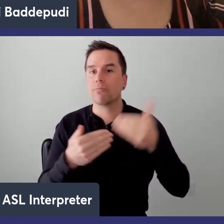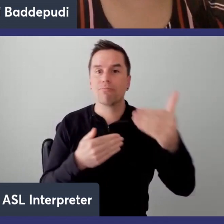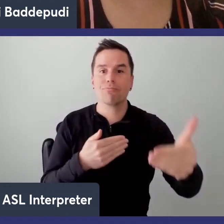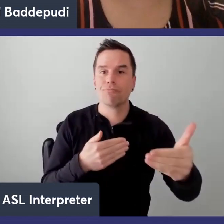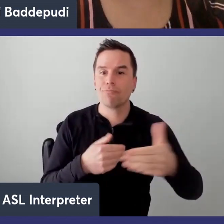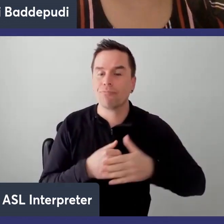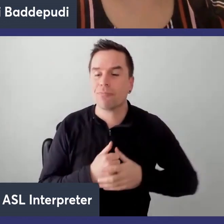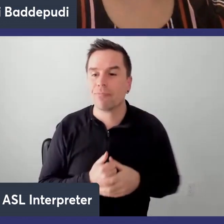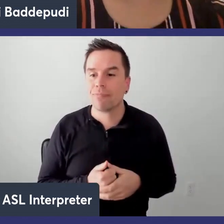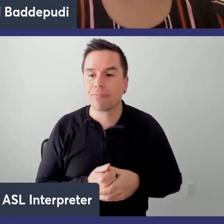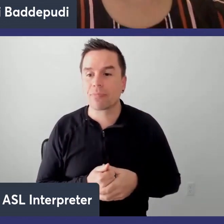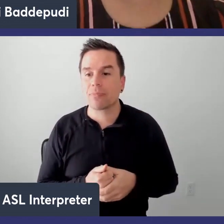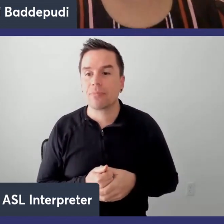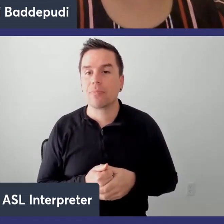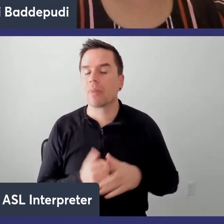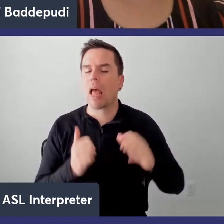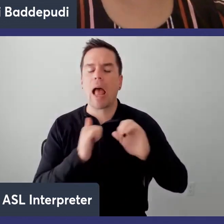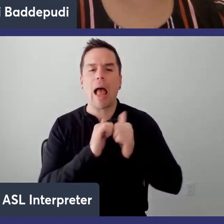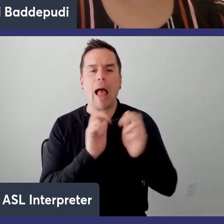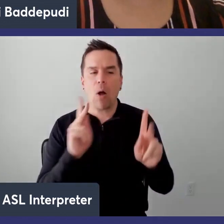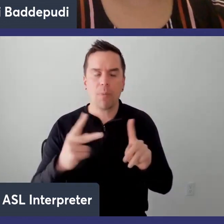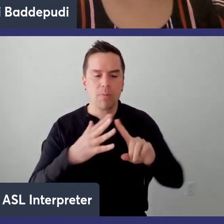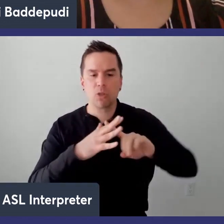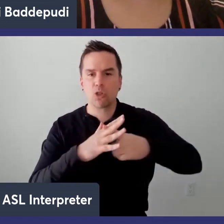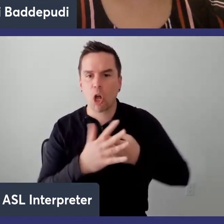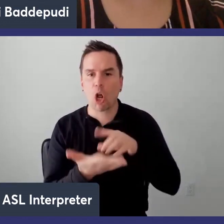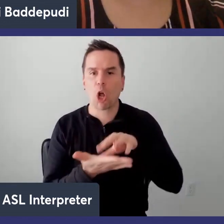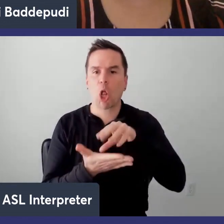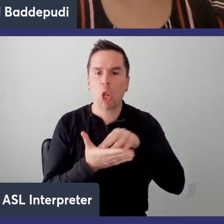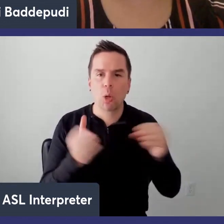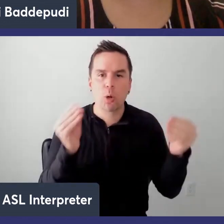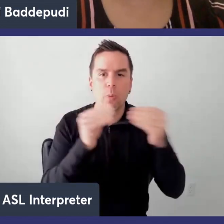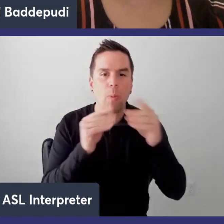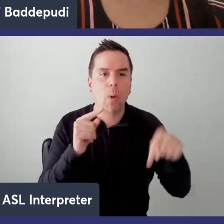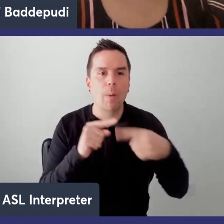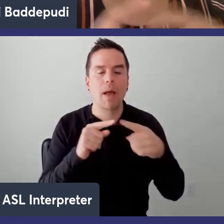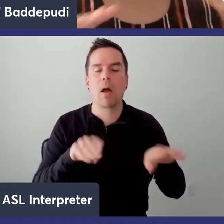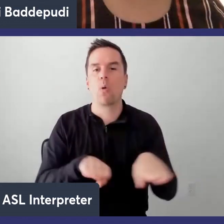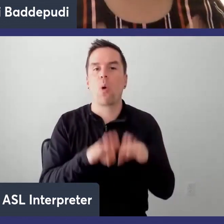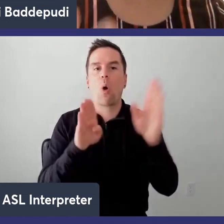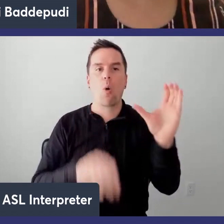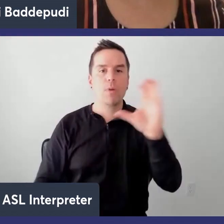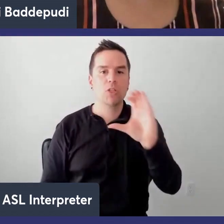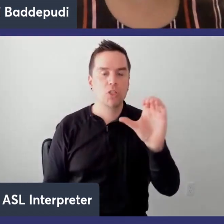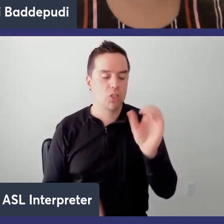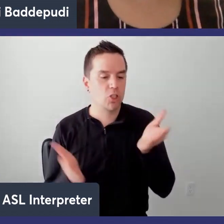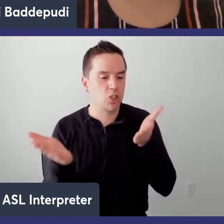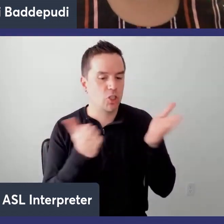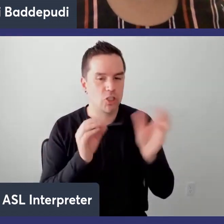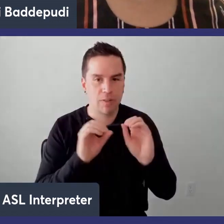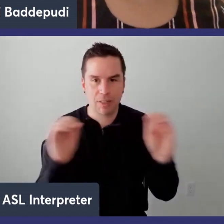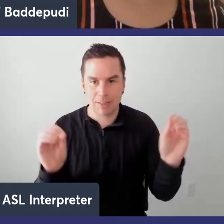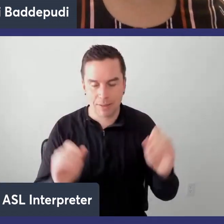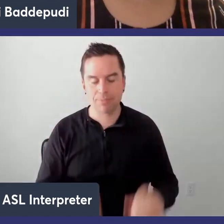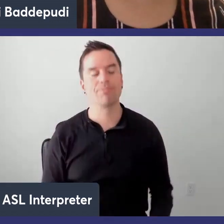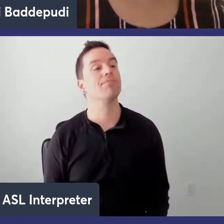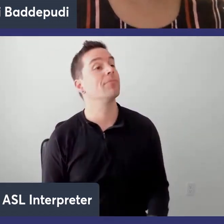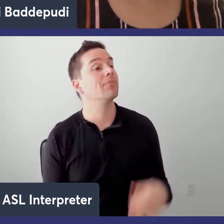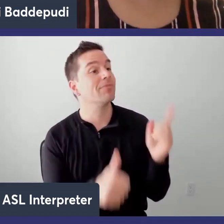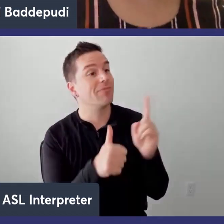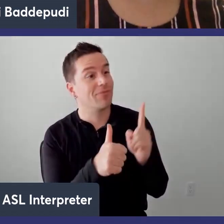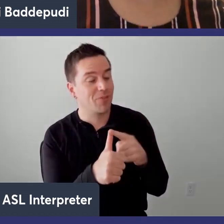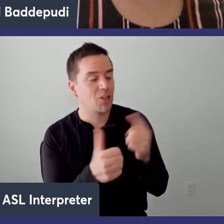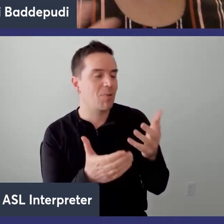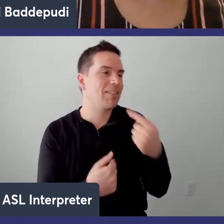people to get started, learn more about OpenSearch Serverless. Yeah. So first of all, thank you. It was enjoyable. I was a